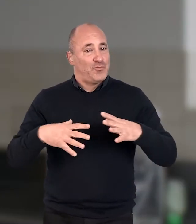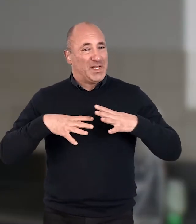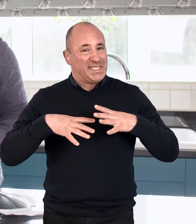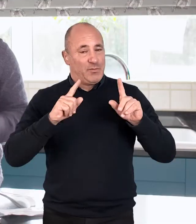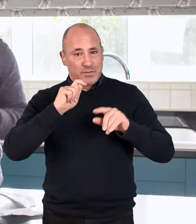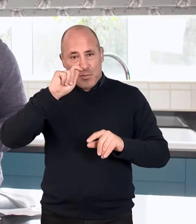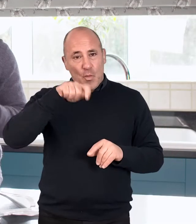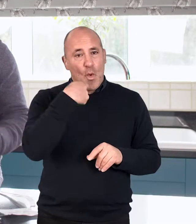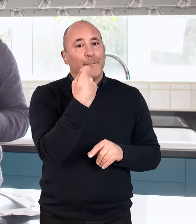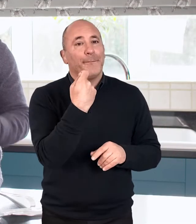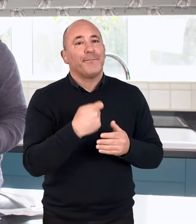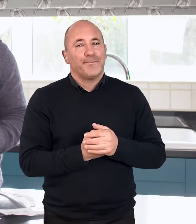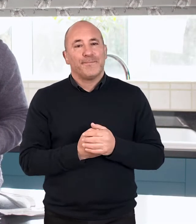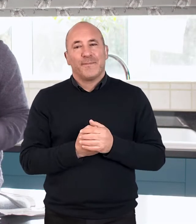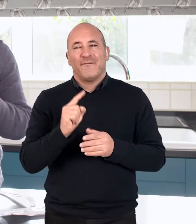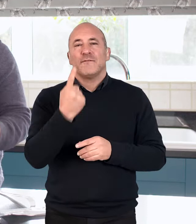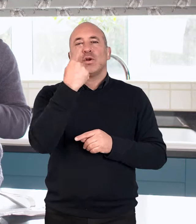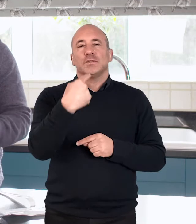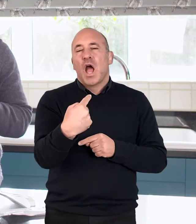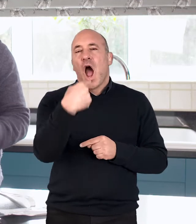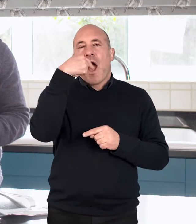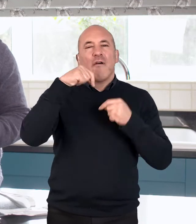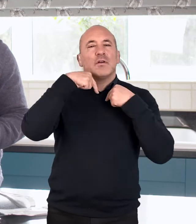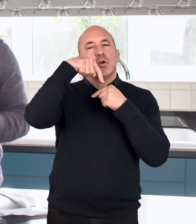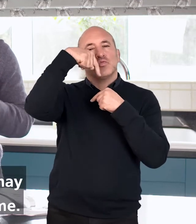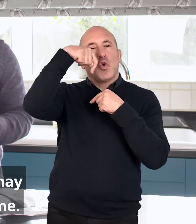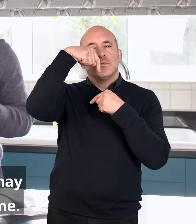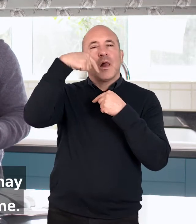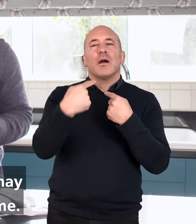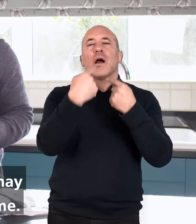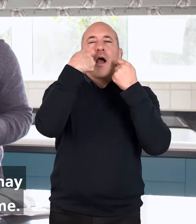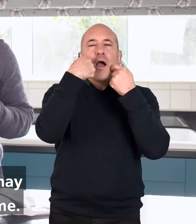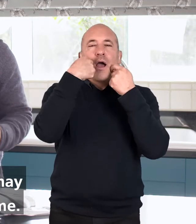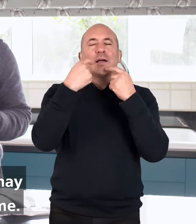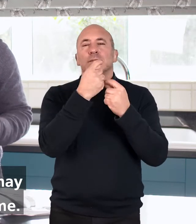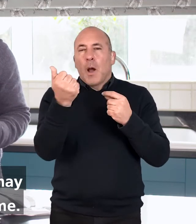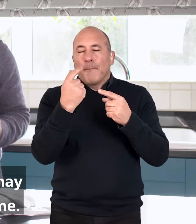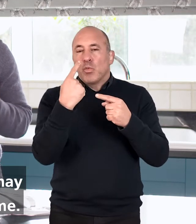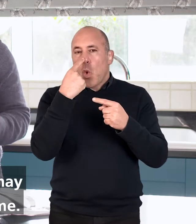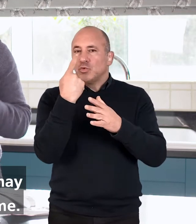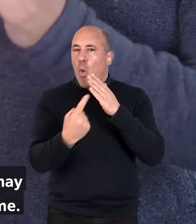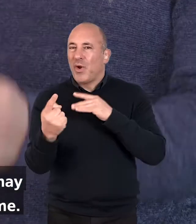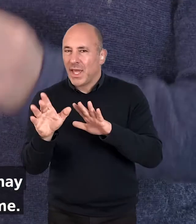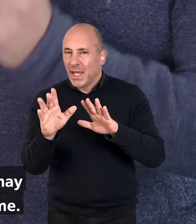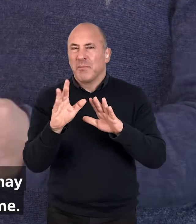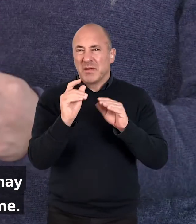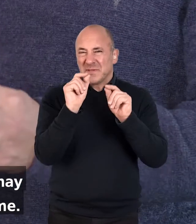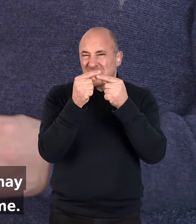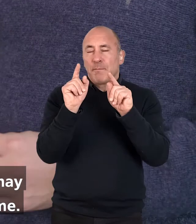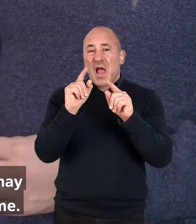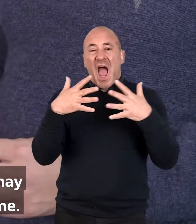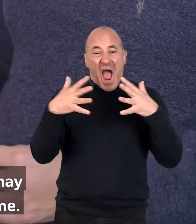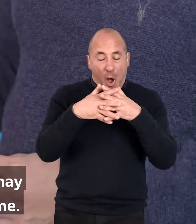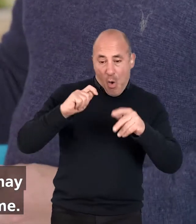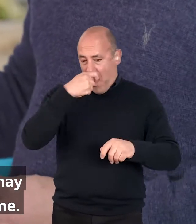Now it's time to take your swabs. We'll do tonsils first. Although some swabs are nasal only and may look slightly different,